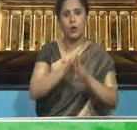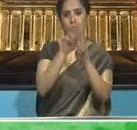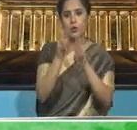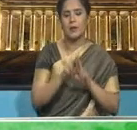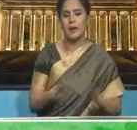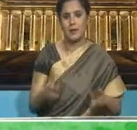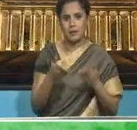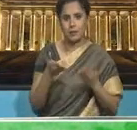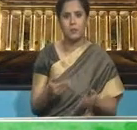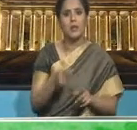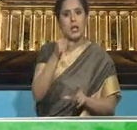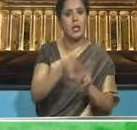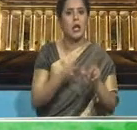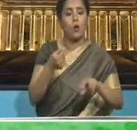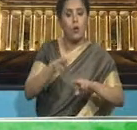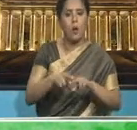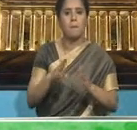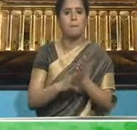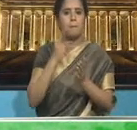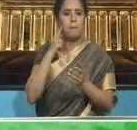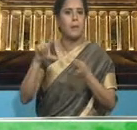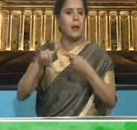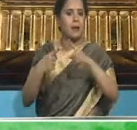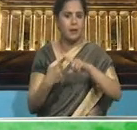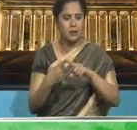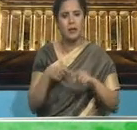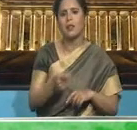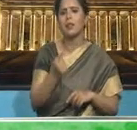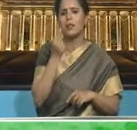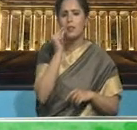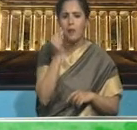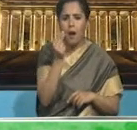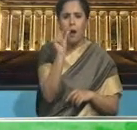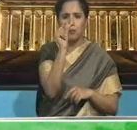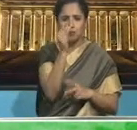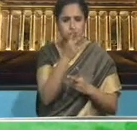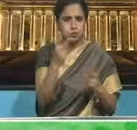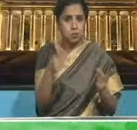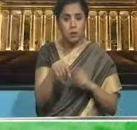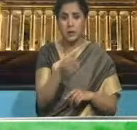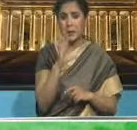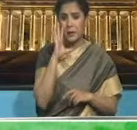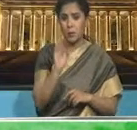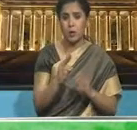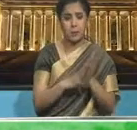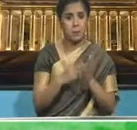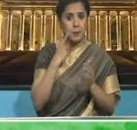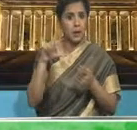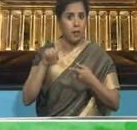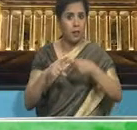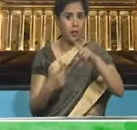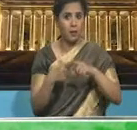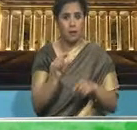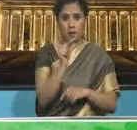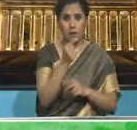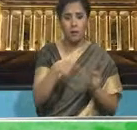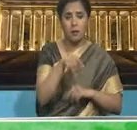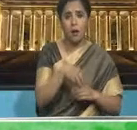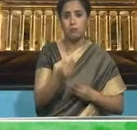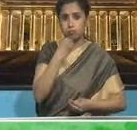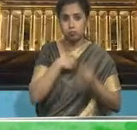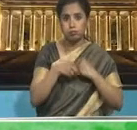International Year of Millets. Millets were essential ingredients of our